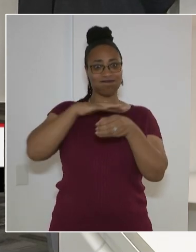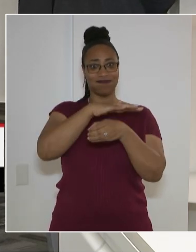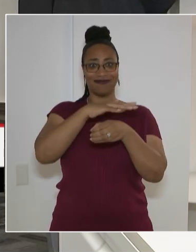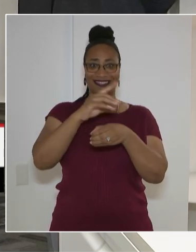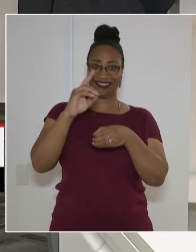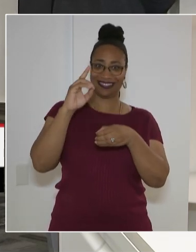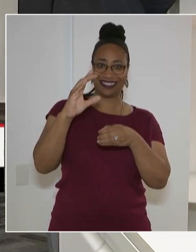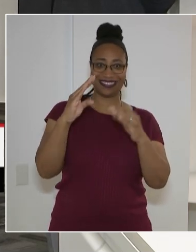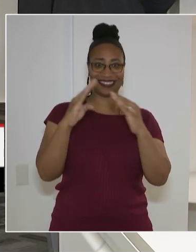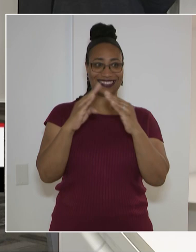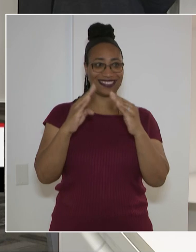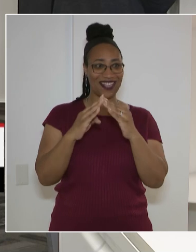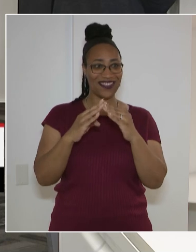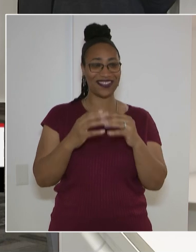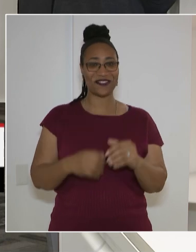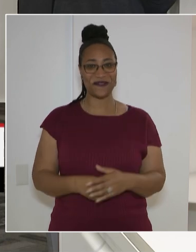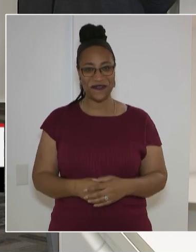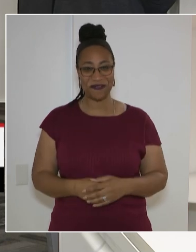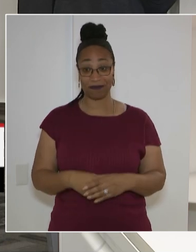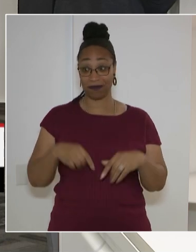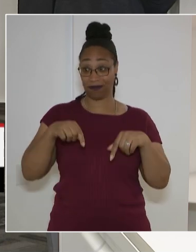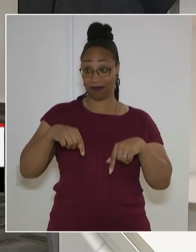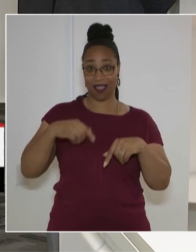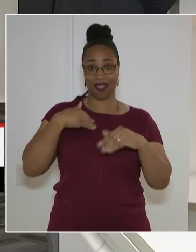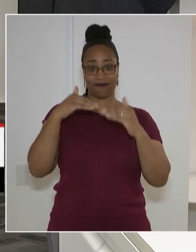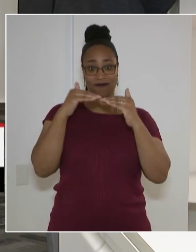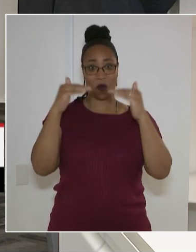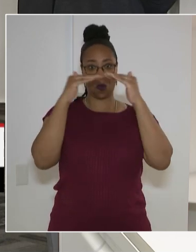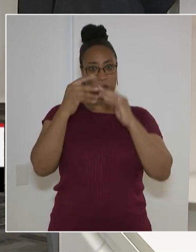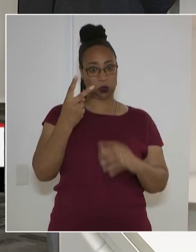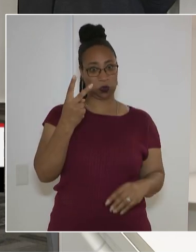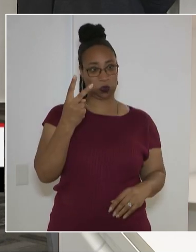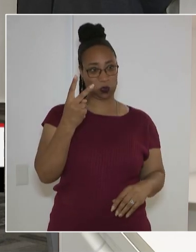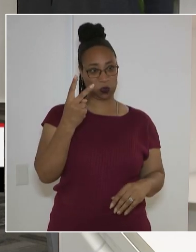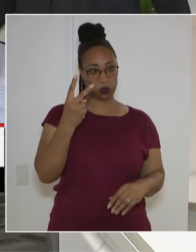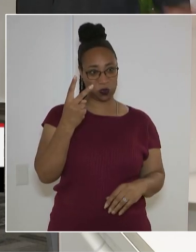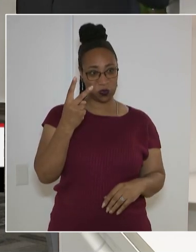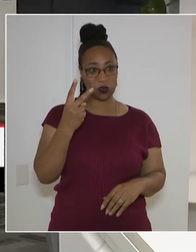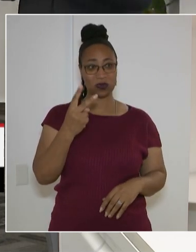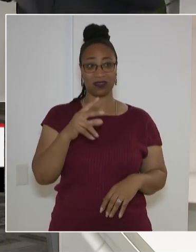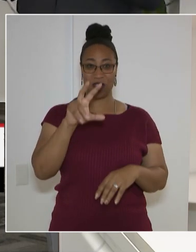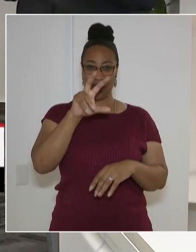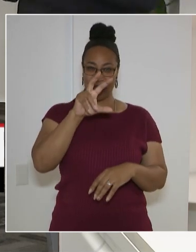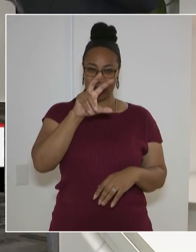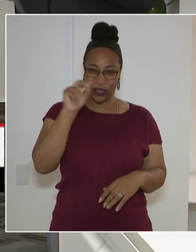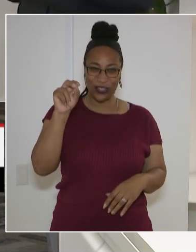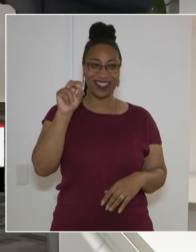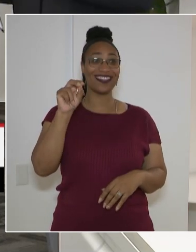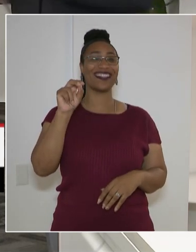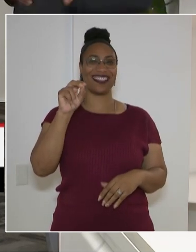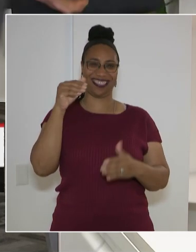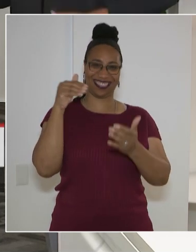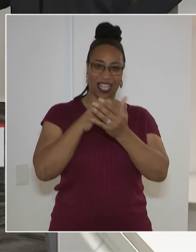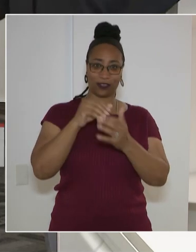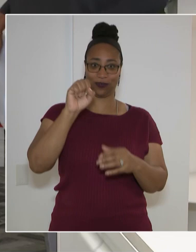than 30,000 square feet of office space here in the National Press Building. Yep.